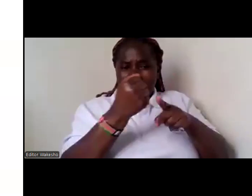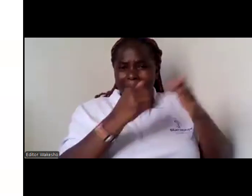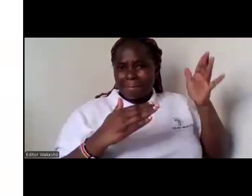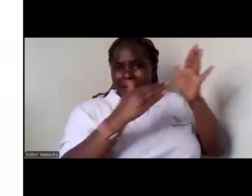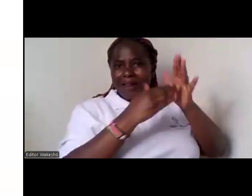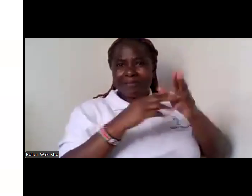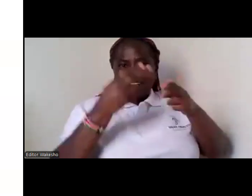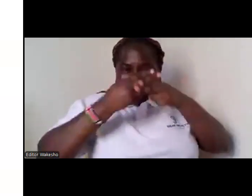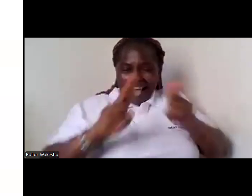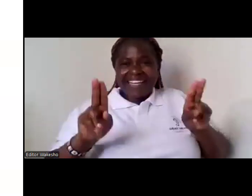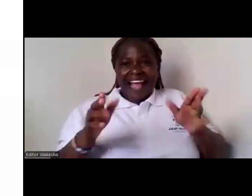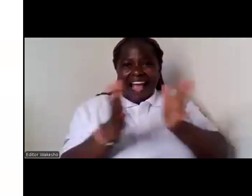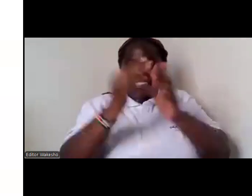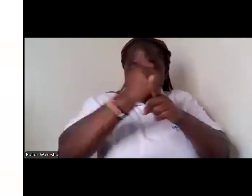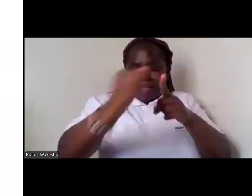makes it